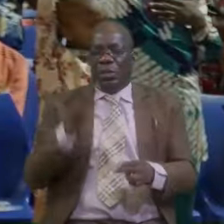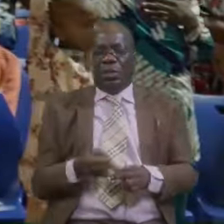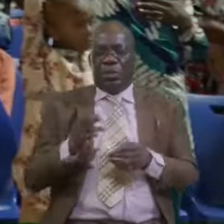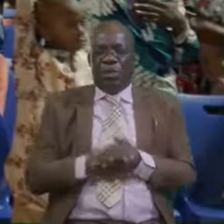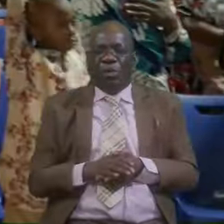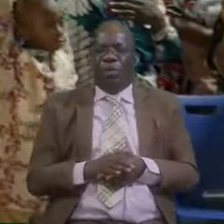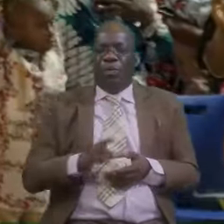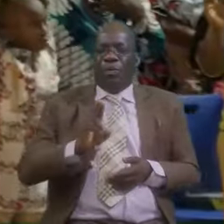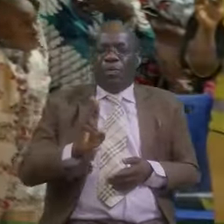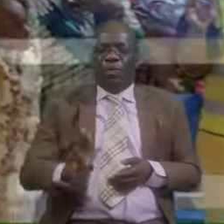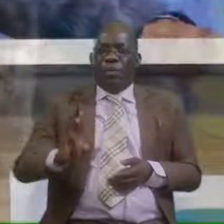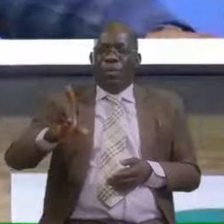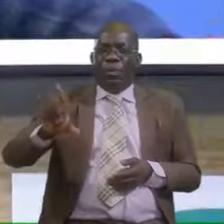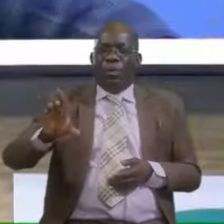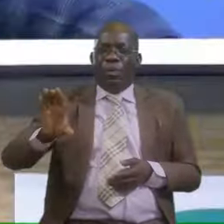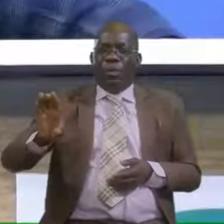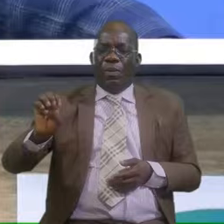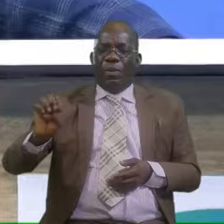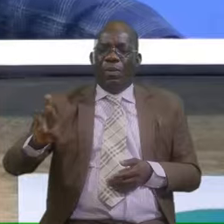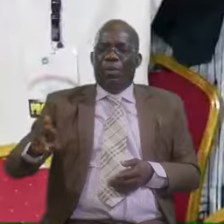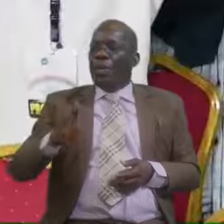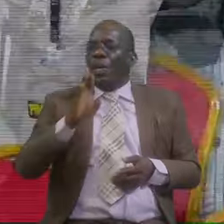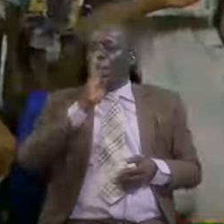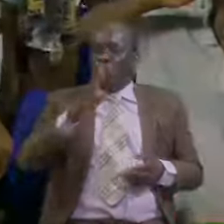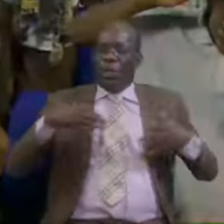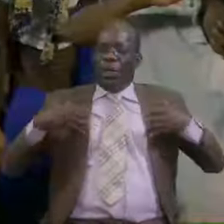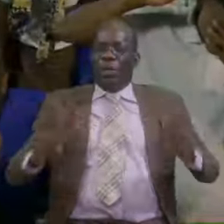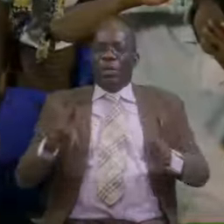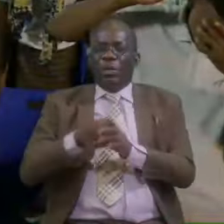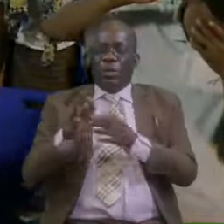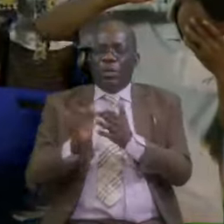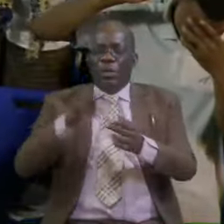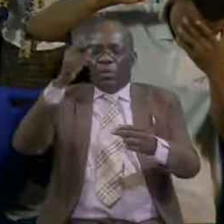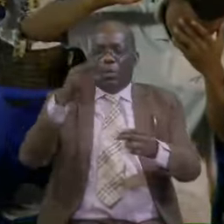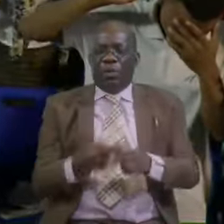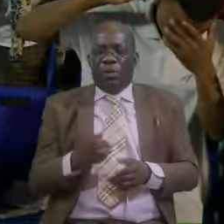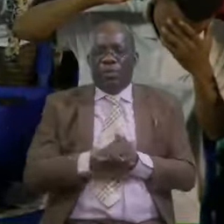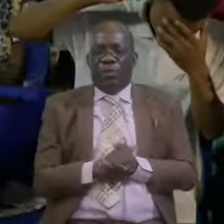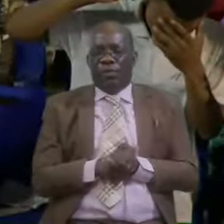Ulcer, be healed in Jesus' name.